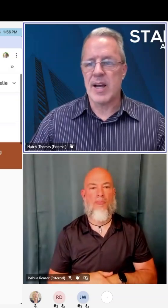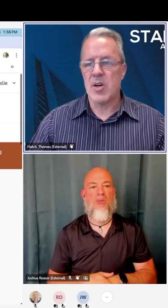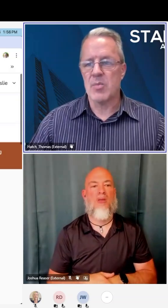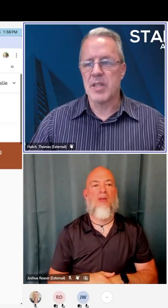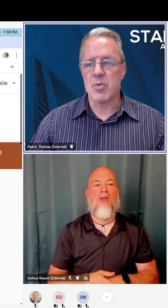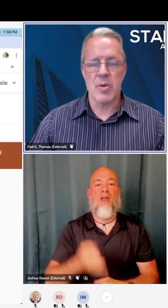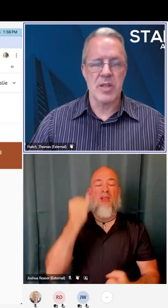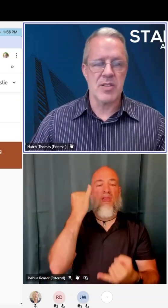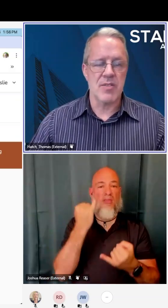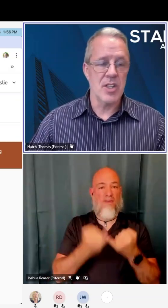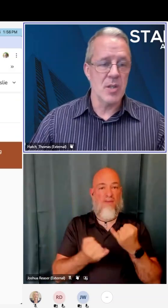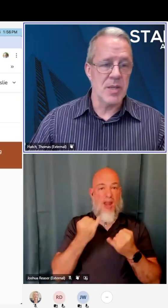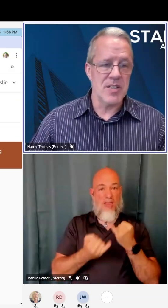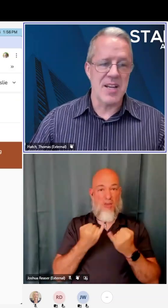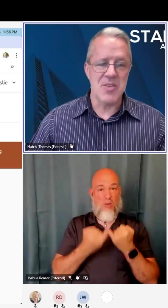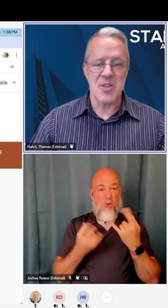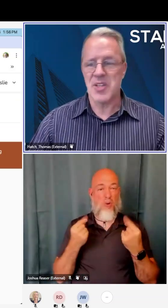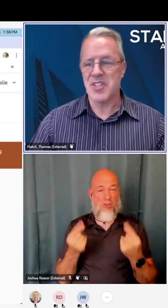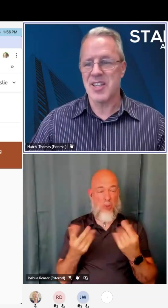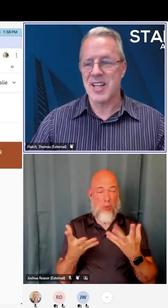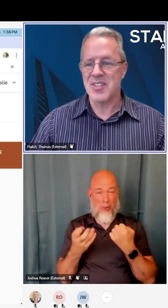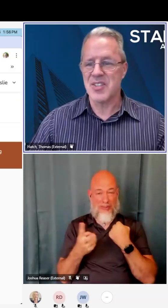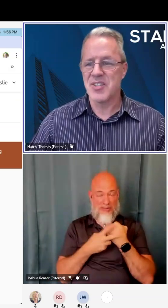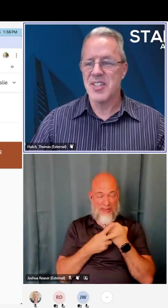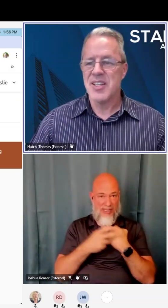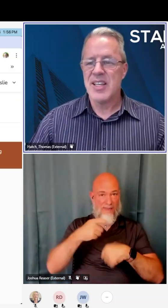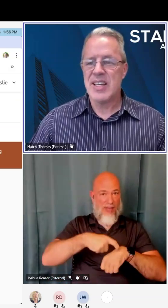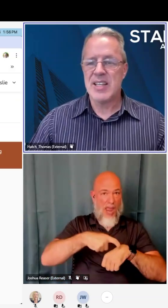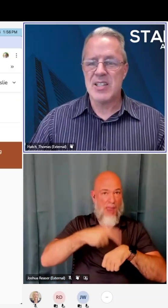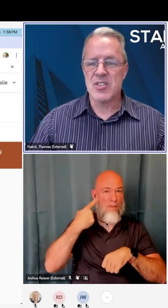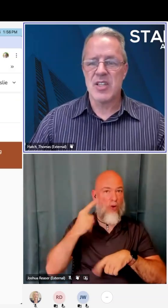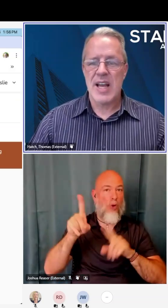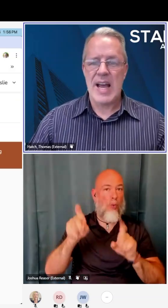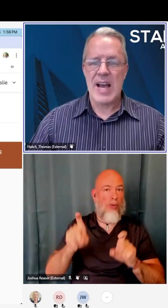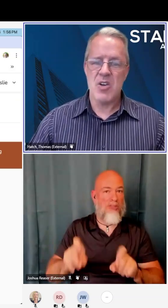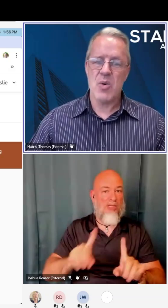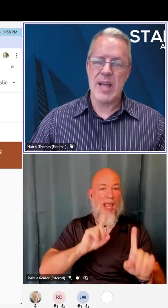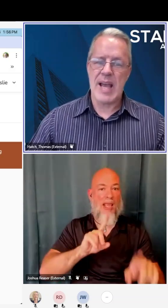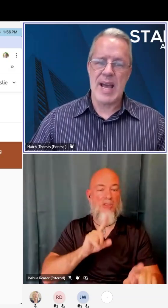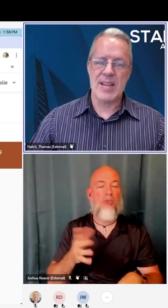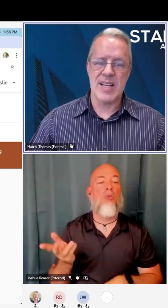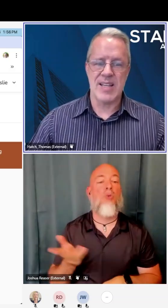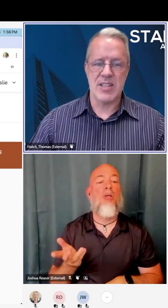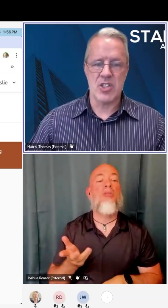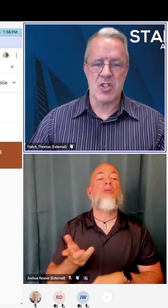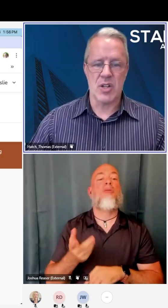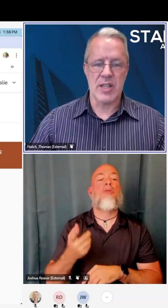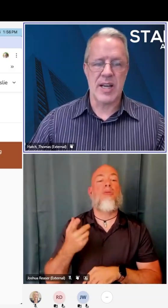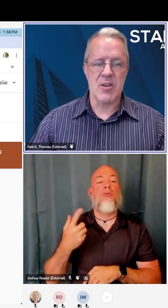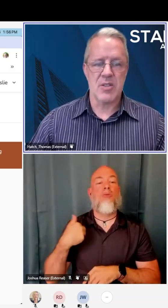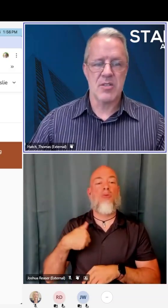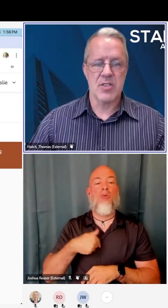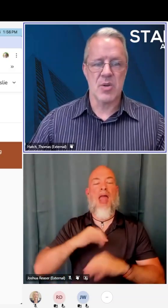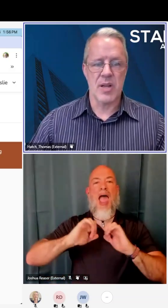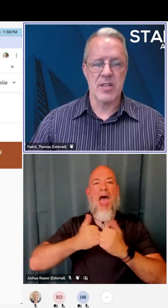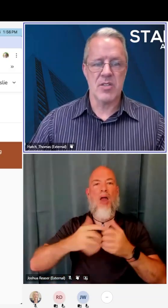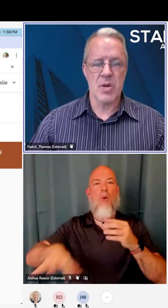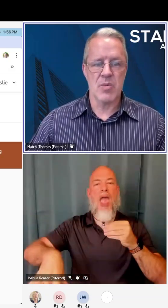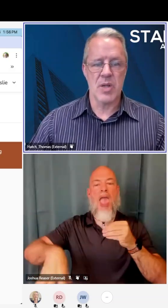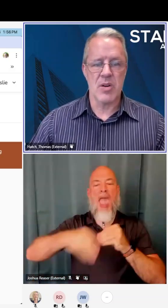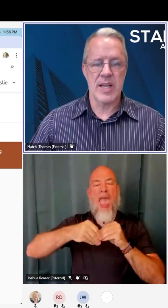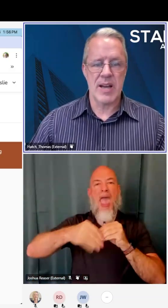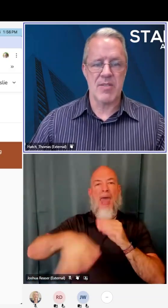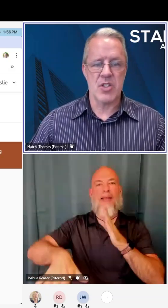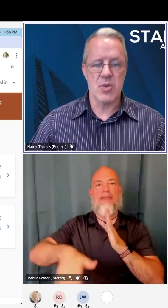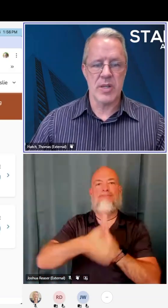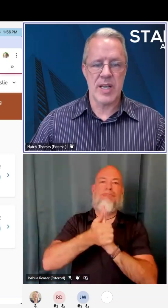do right now, because we want to save a little bit of time for question and answers, is how do I add an additional account? So on this